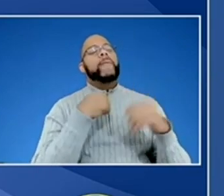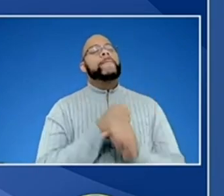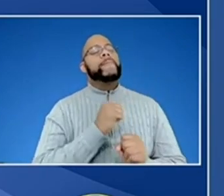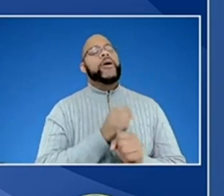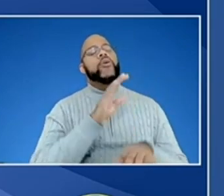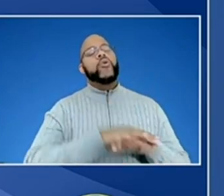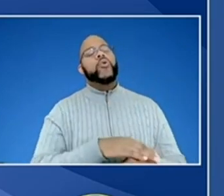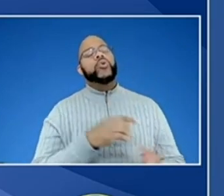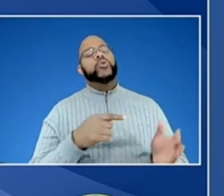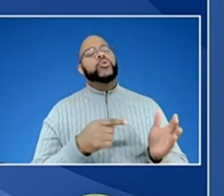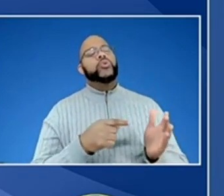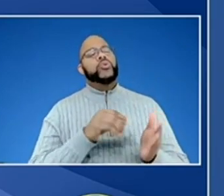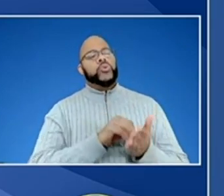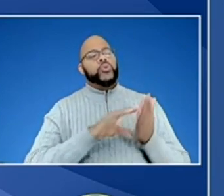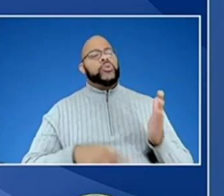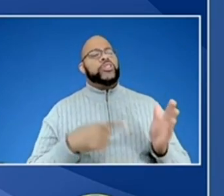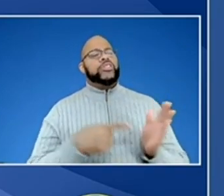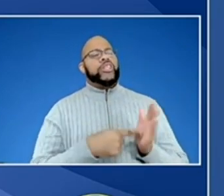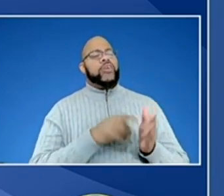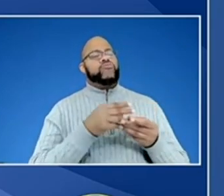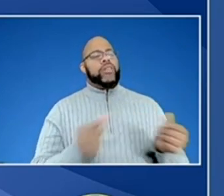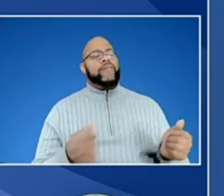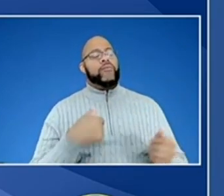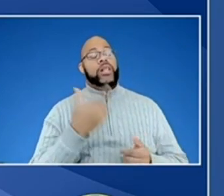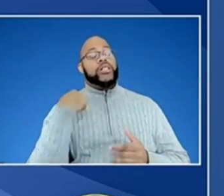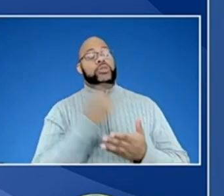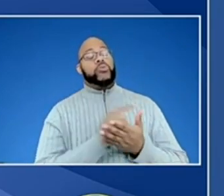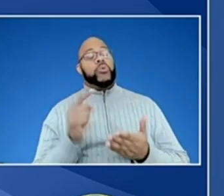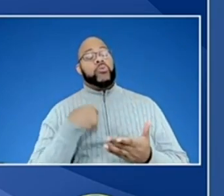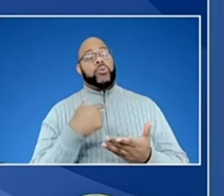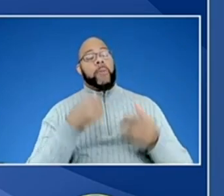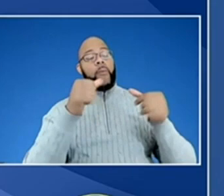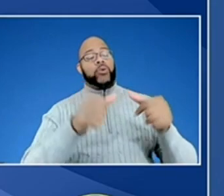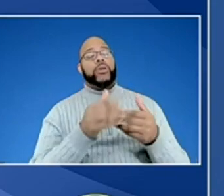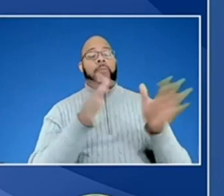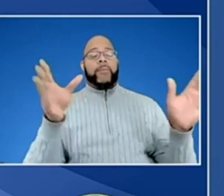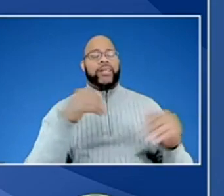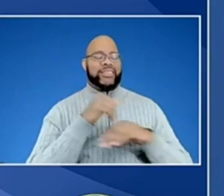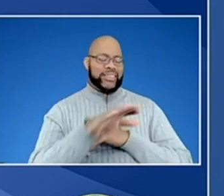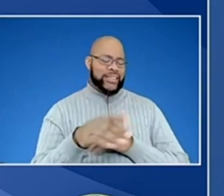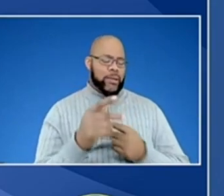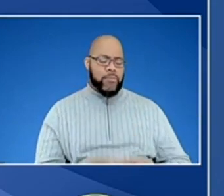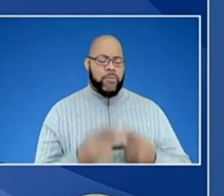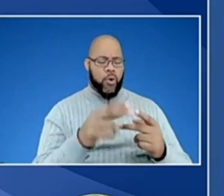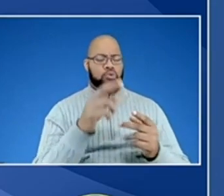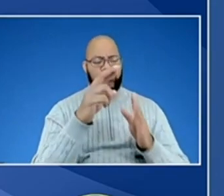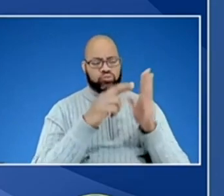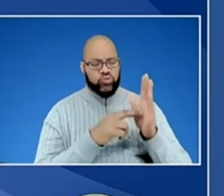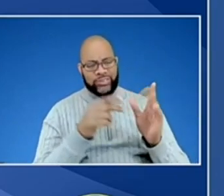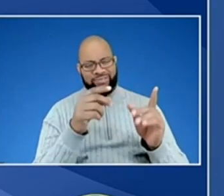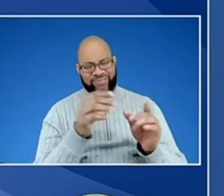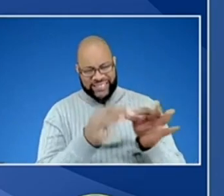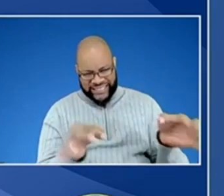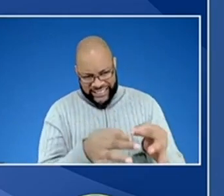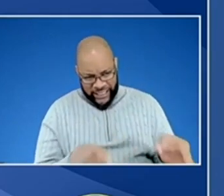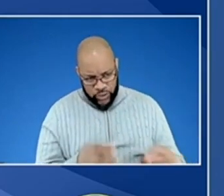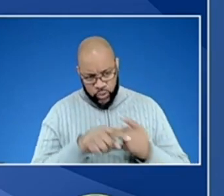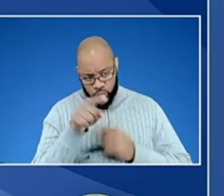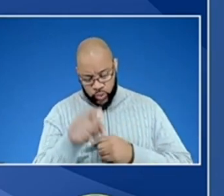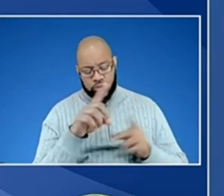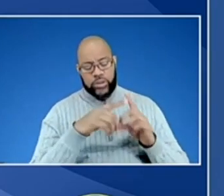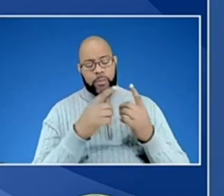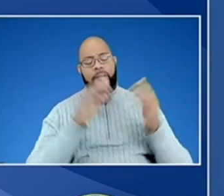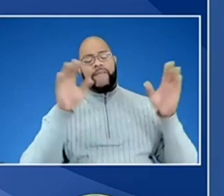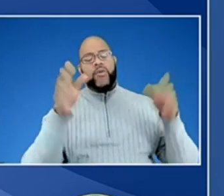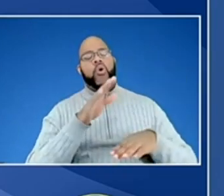student debt relief. Last week, we posted publicly and sent proposed regulatory text to you. The department focused